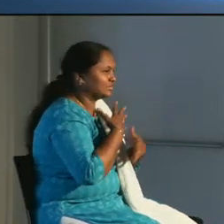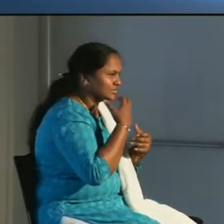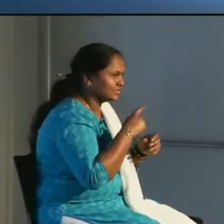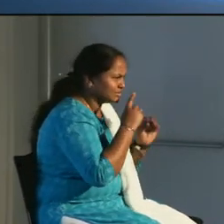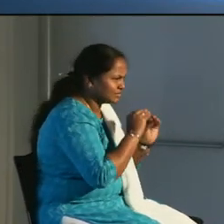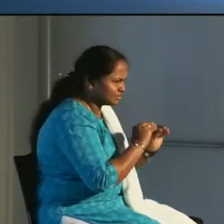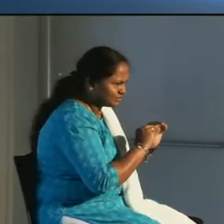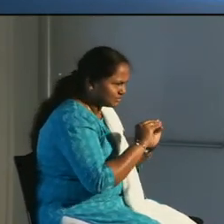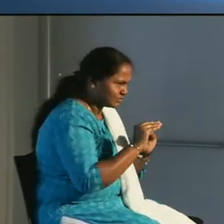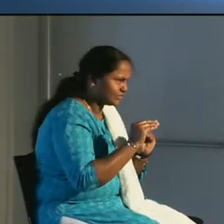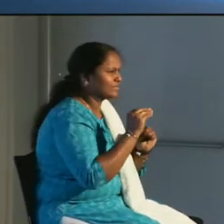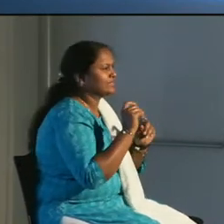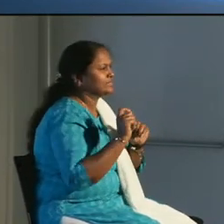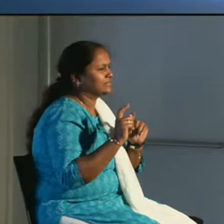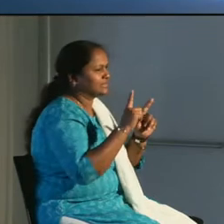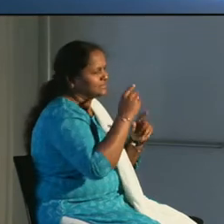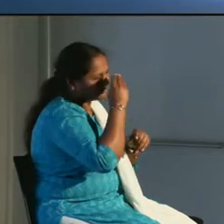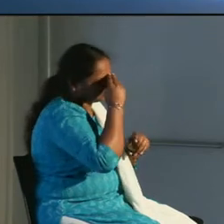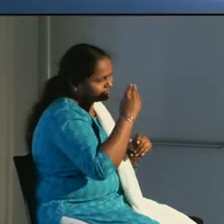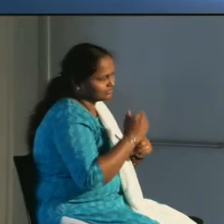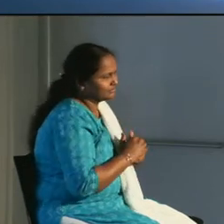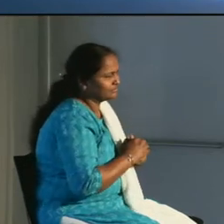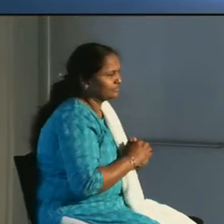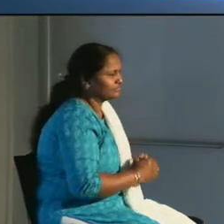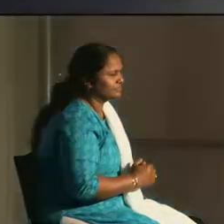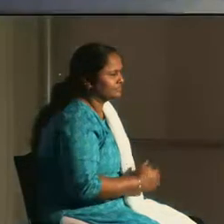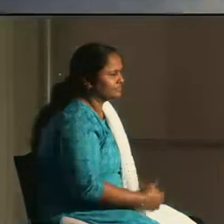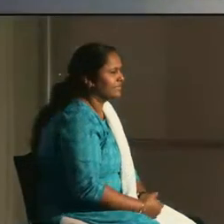we move to the next slide, please?